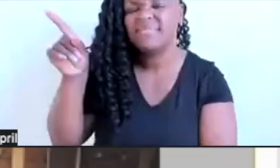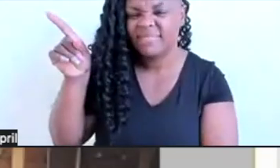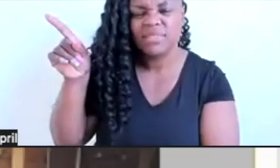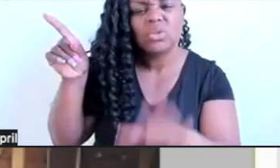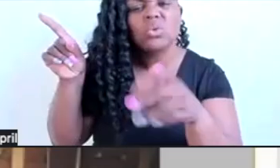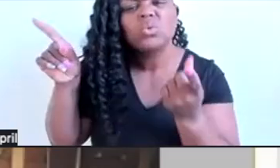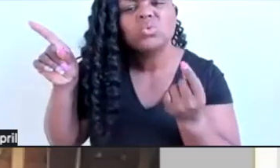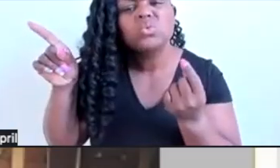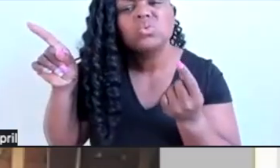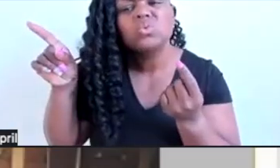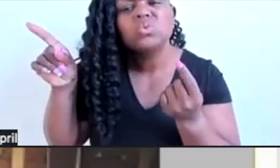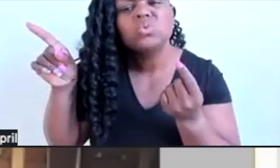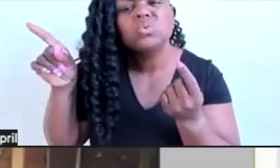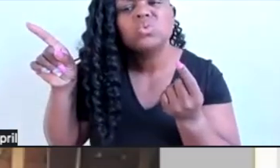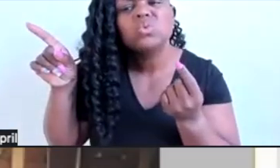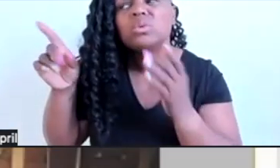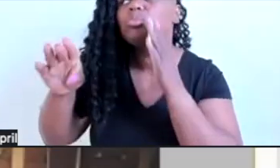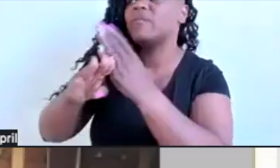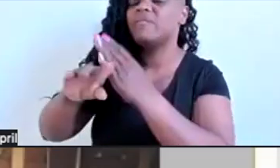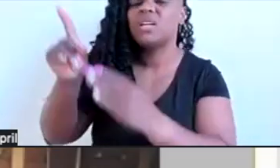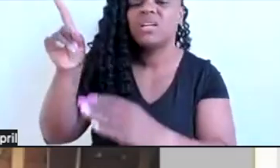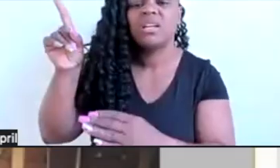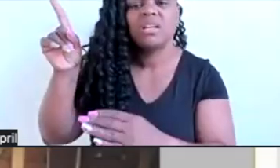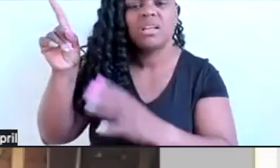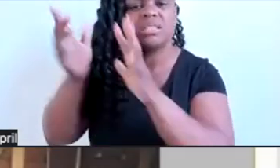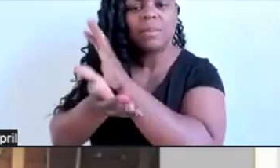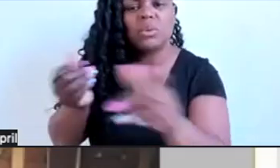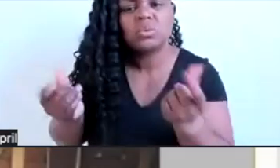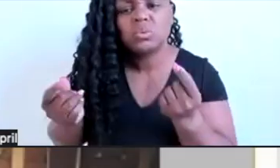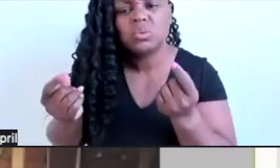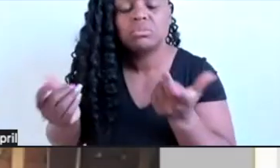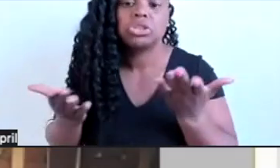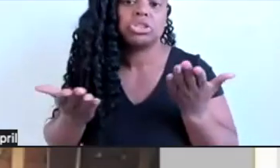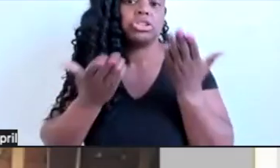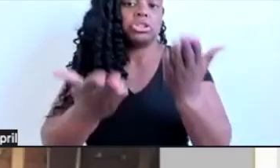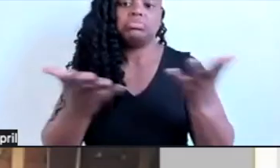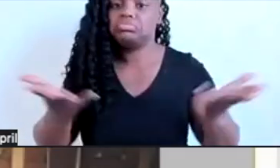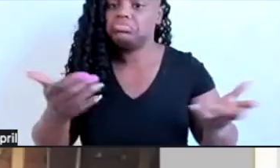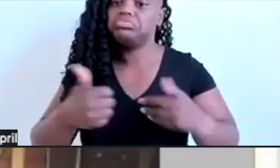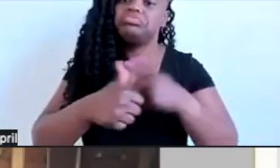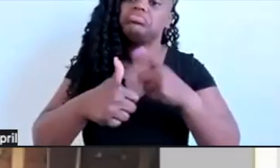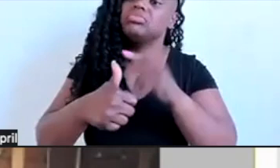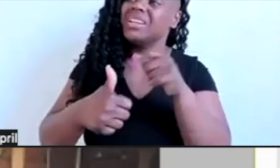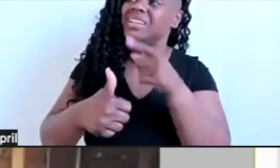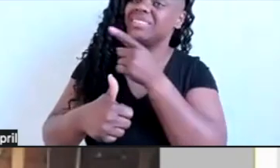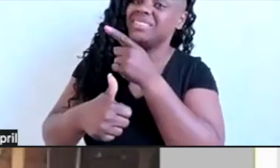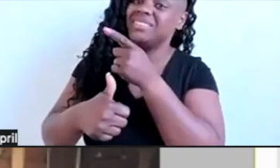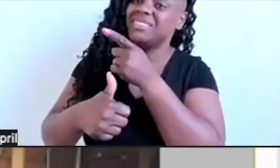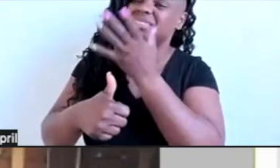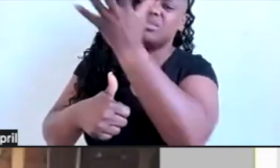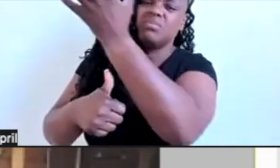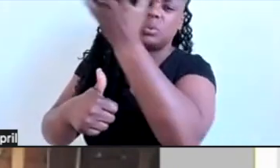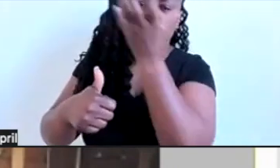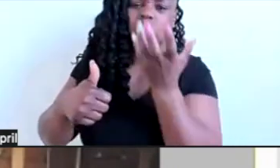falling. Could you remove heavy objects from high shelves or over beds that might fall and hurt